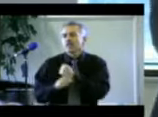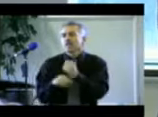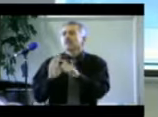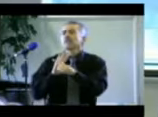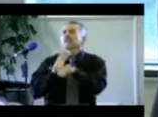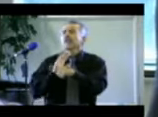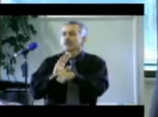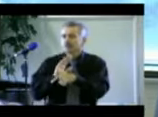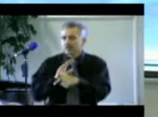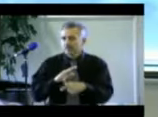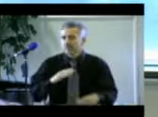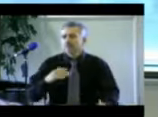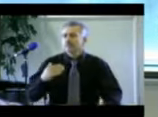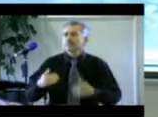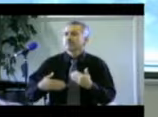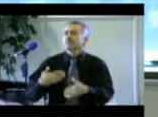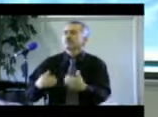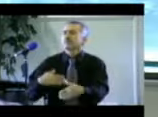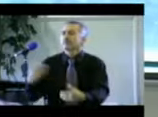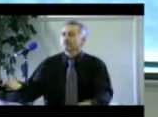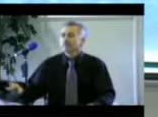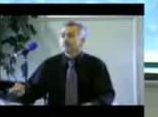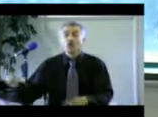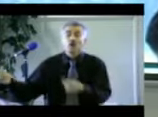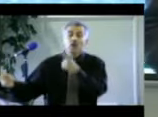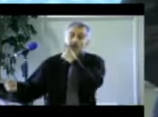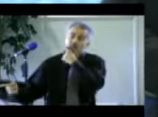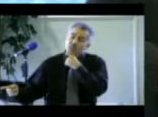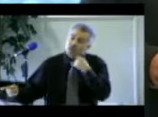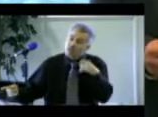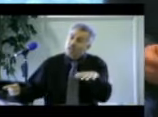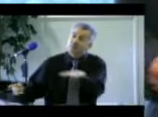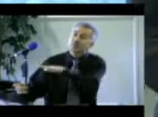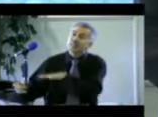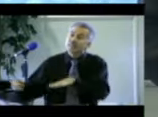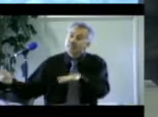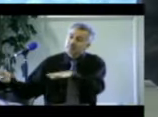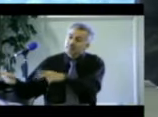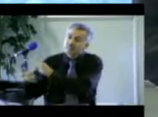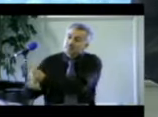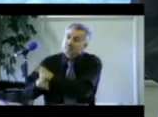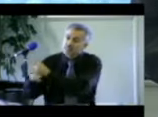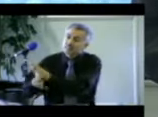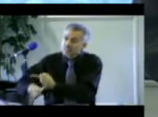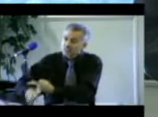Moses in the wilderness tending sheep with his family.